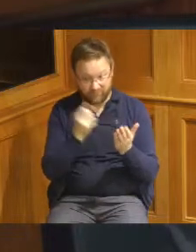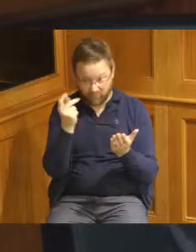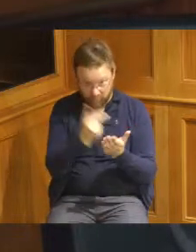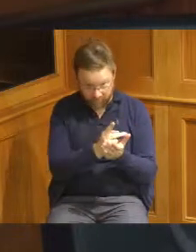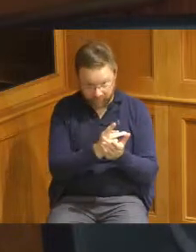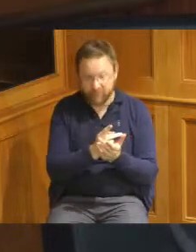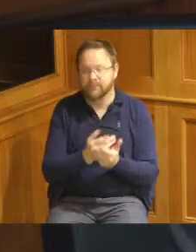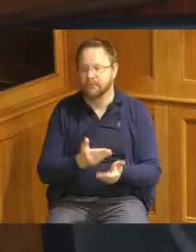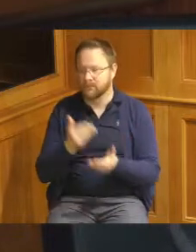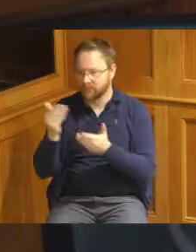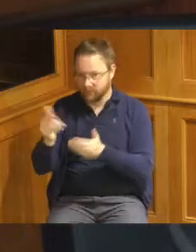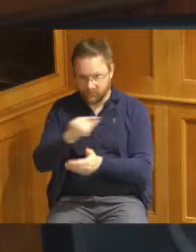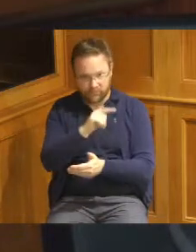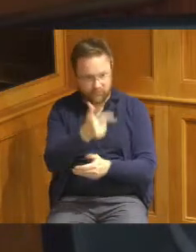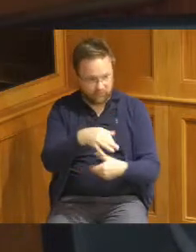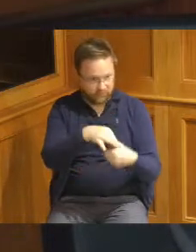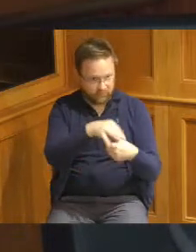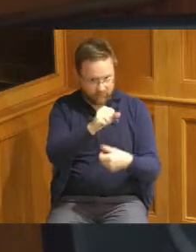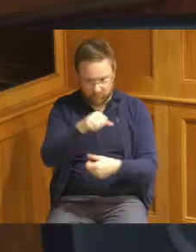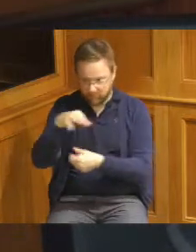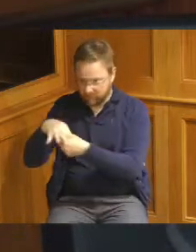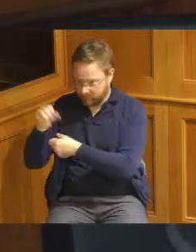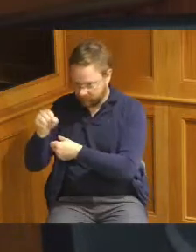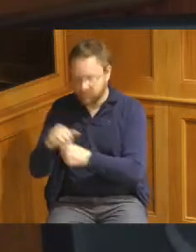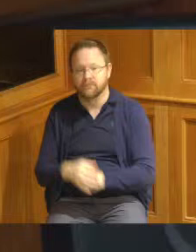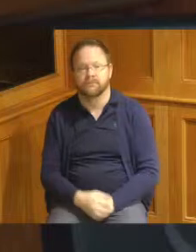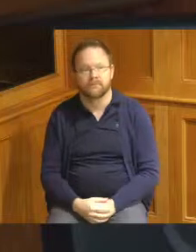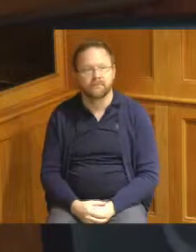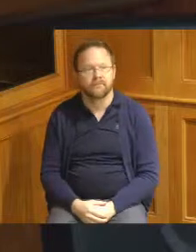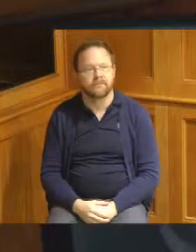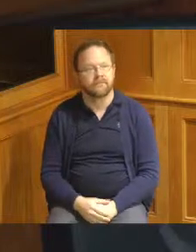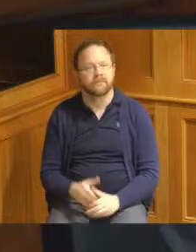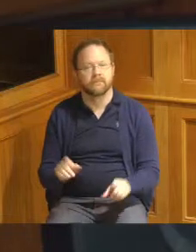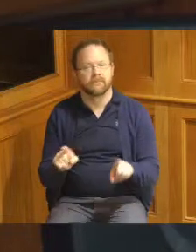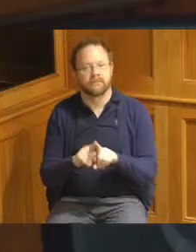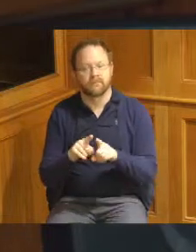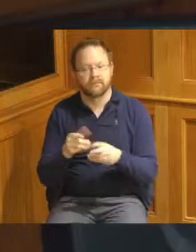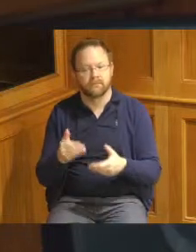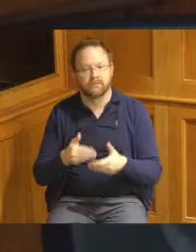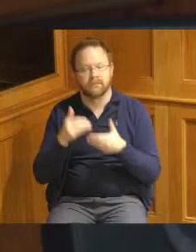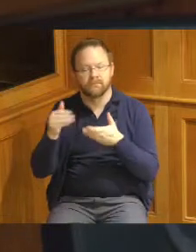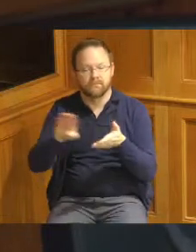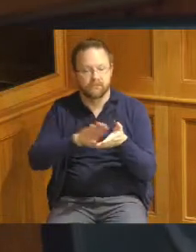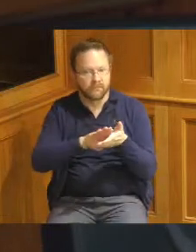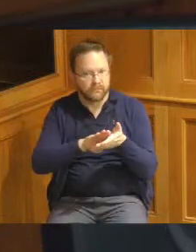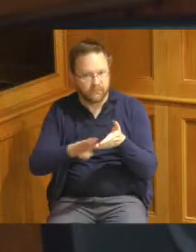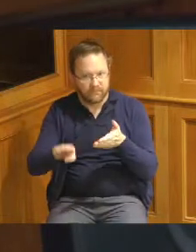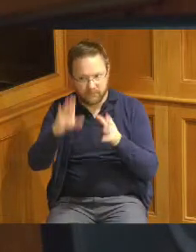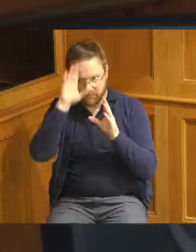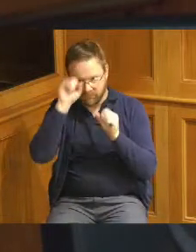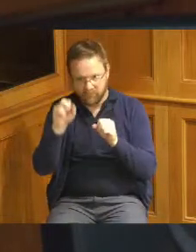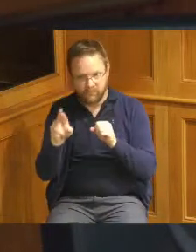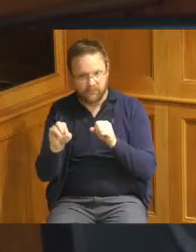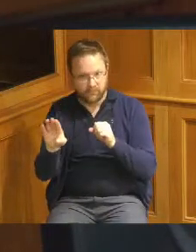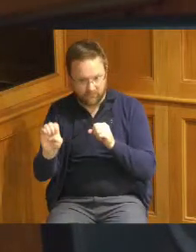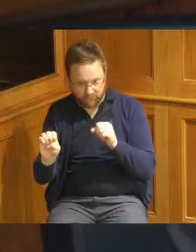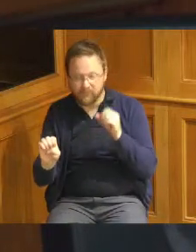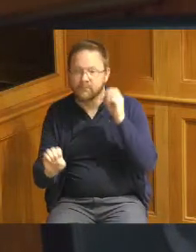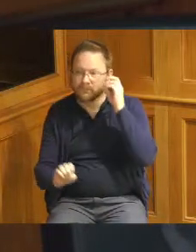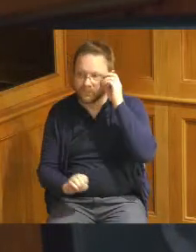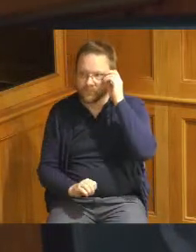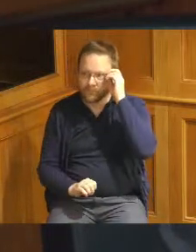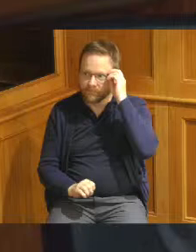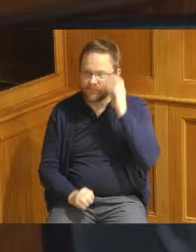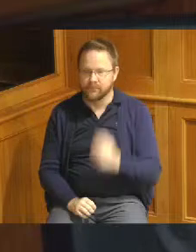Commissioner Dreehouse. Yes? Commissioner Summer-Dumas. Yes. Thank you. I also will make a motion to excuse Commissioner Reese from the meeting today.